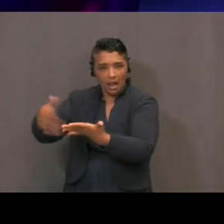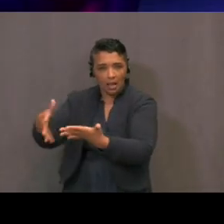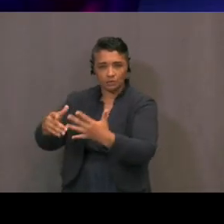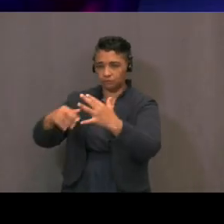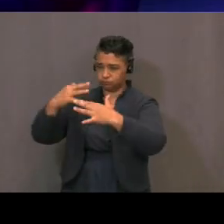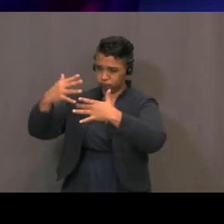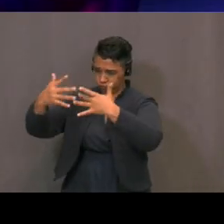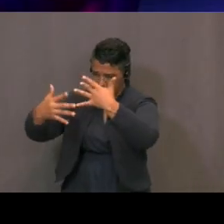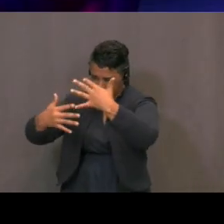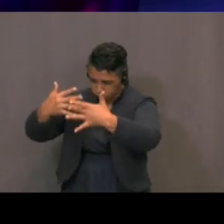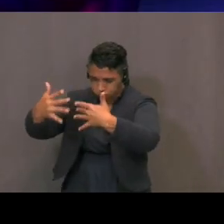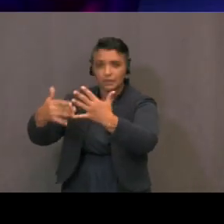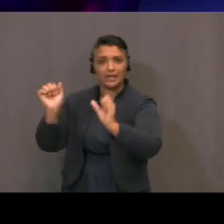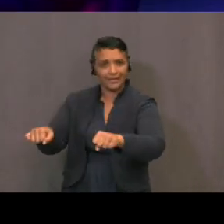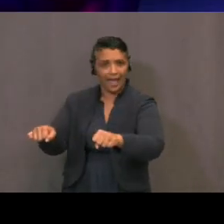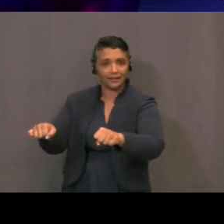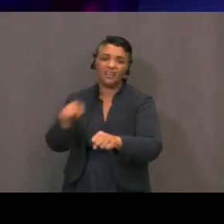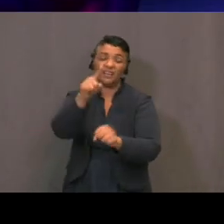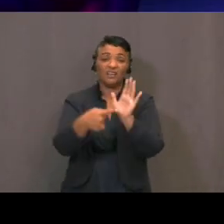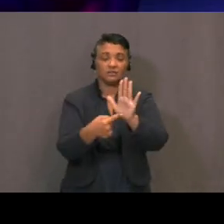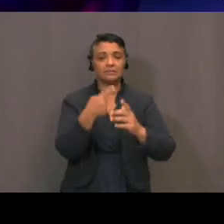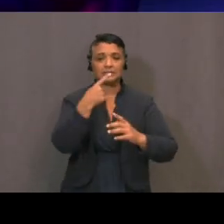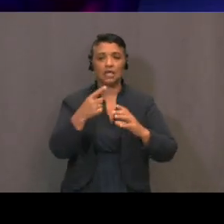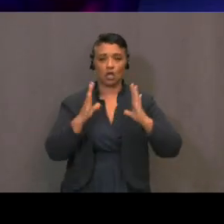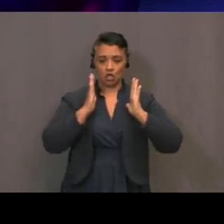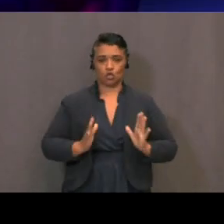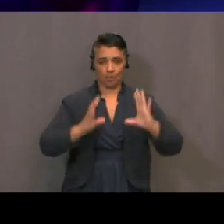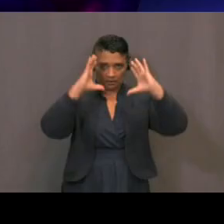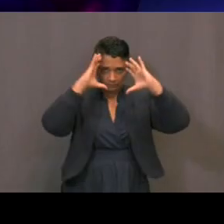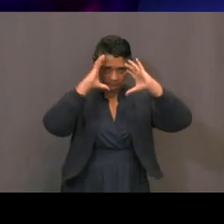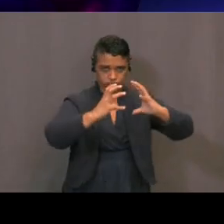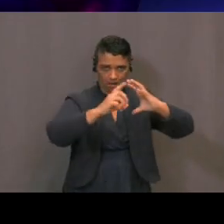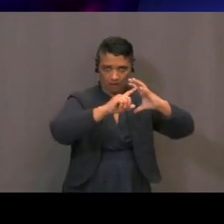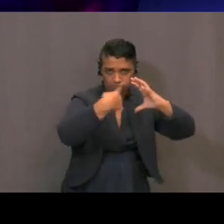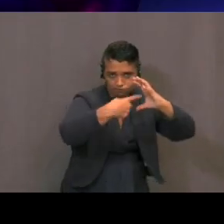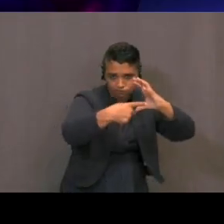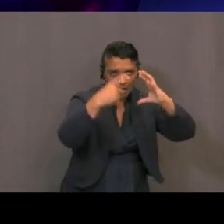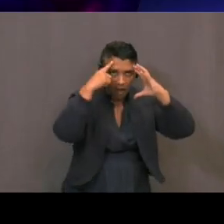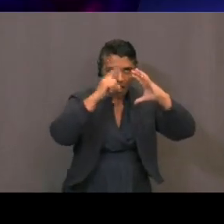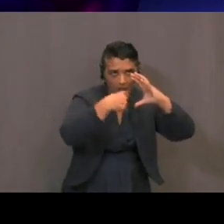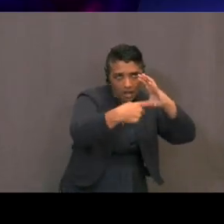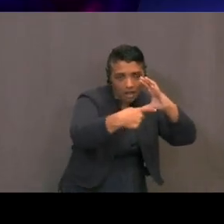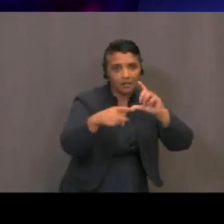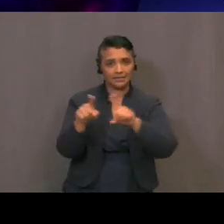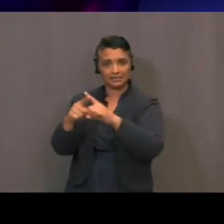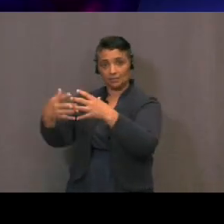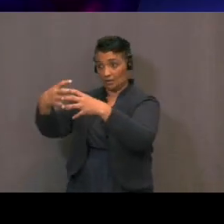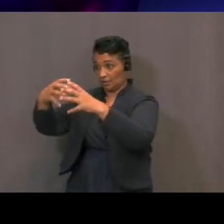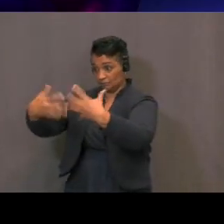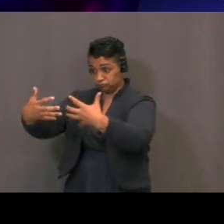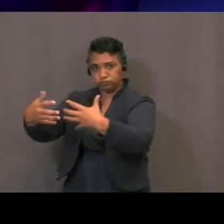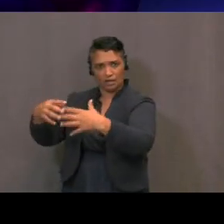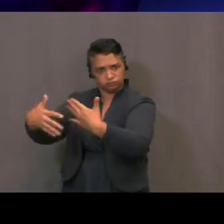the human intelligence as a machine similar to AI that can process data, then surely, yes, we will be a